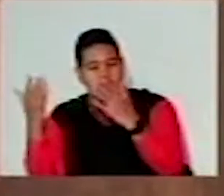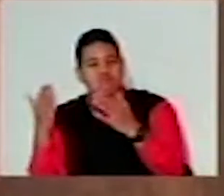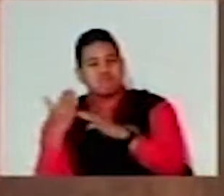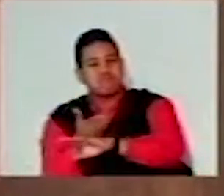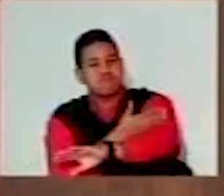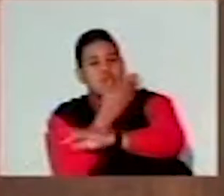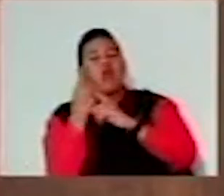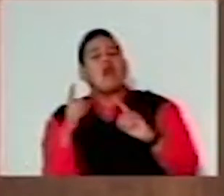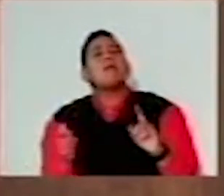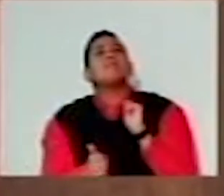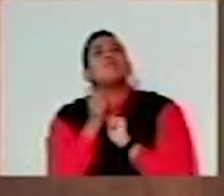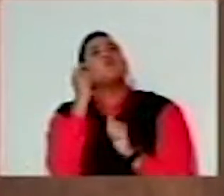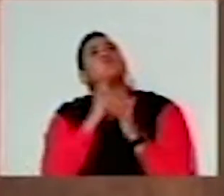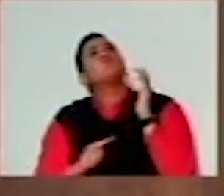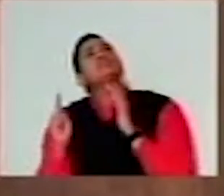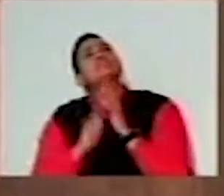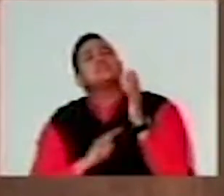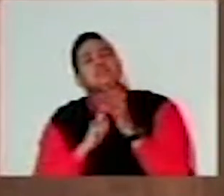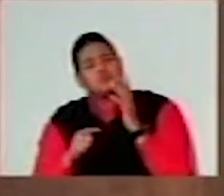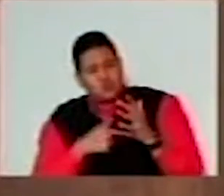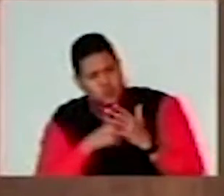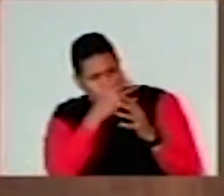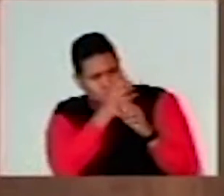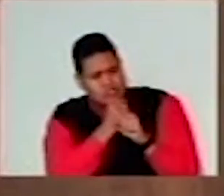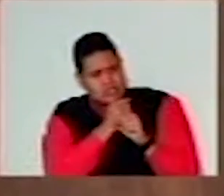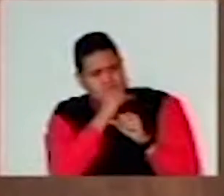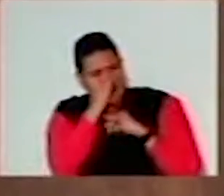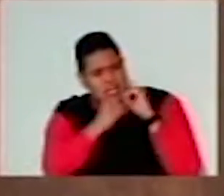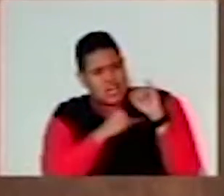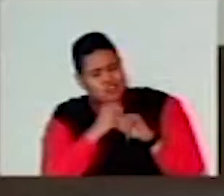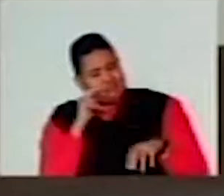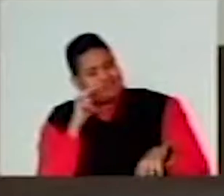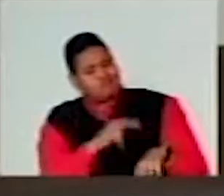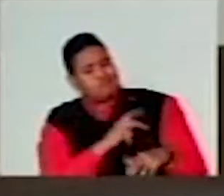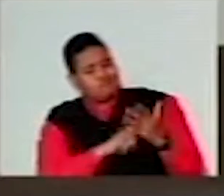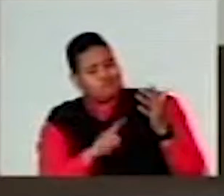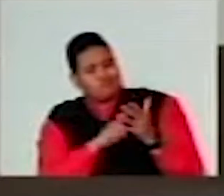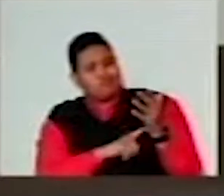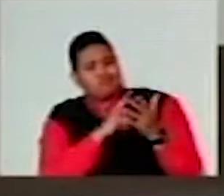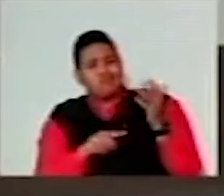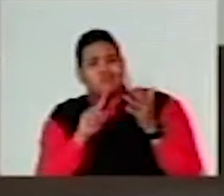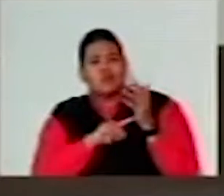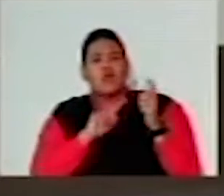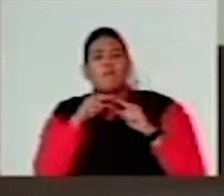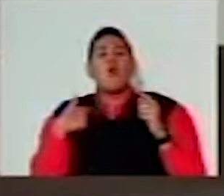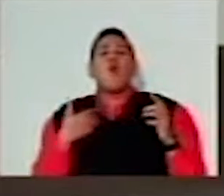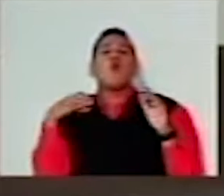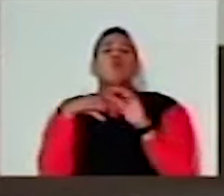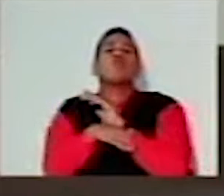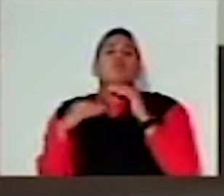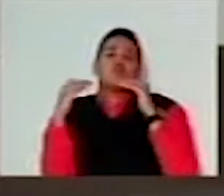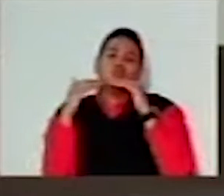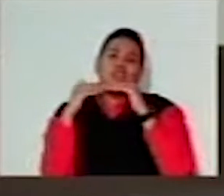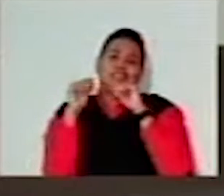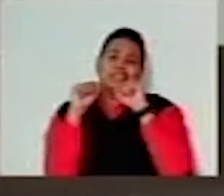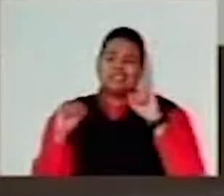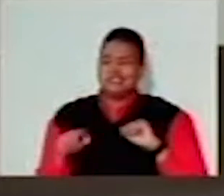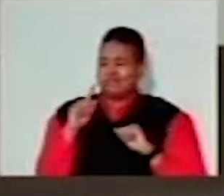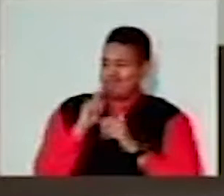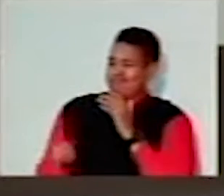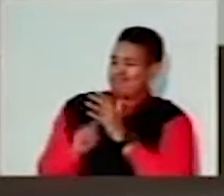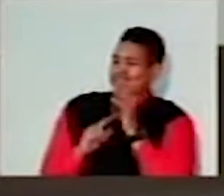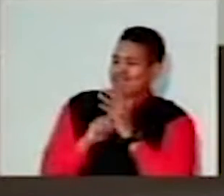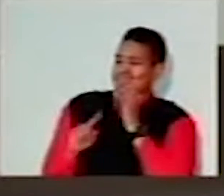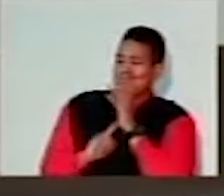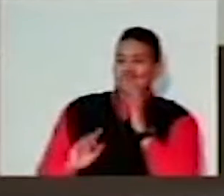criticisms that we have received from international agencies have been about our criminal justice system. That is